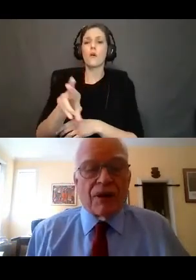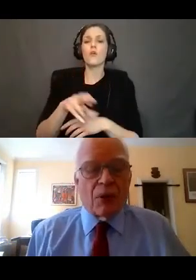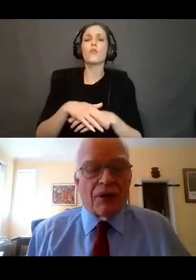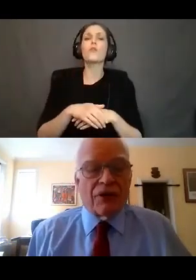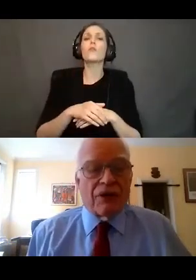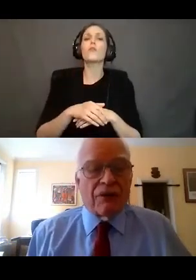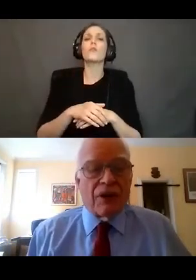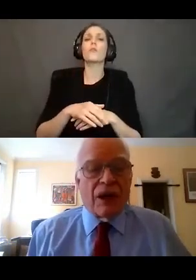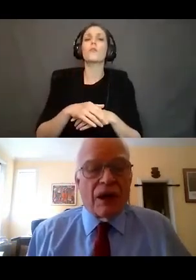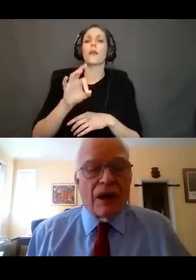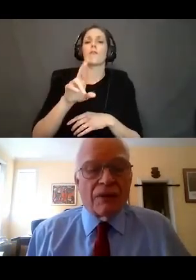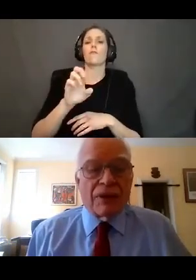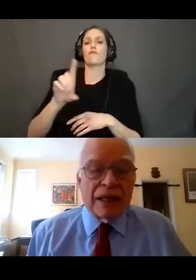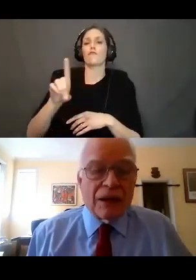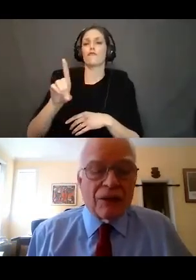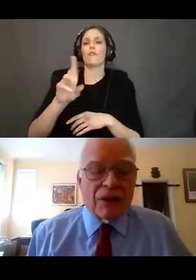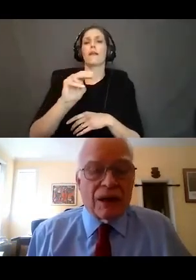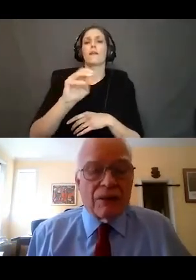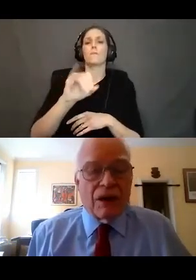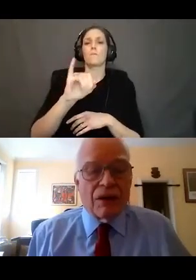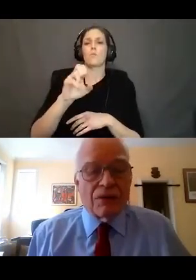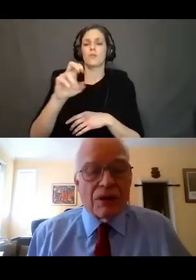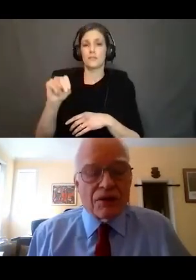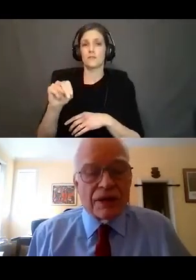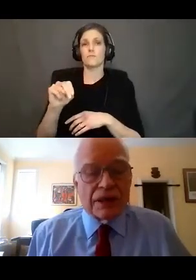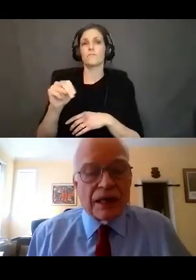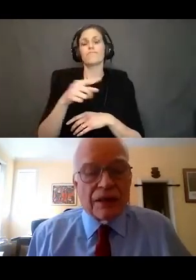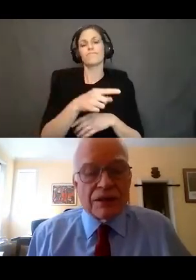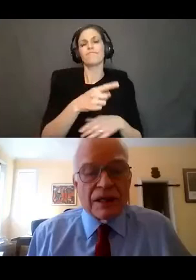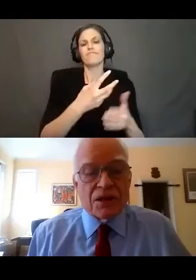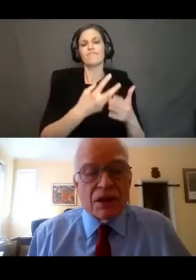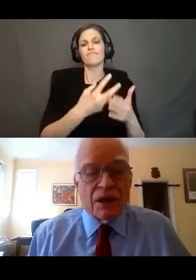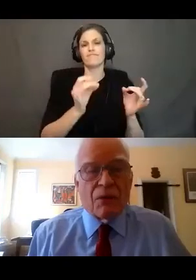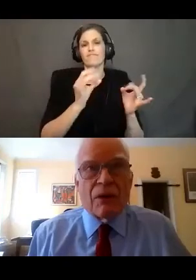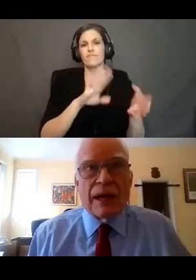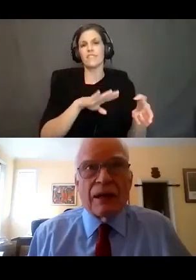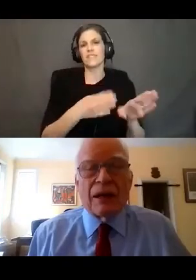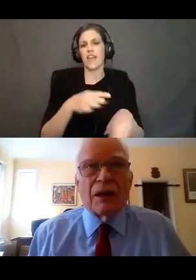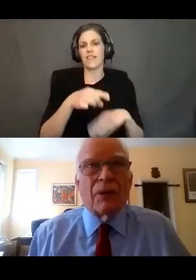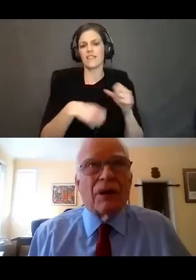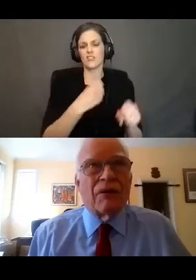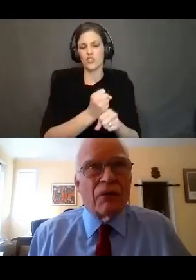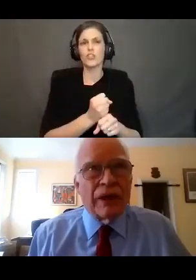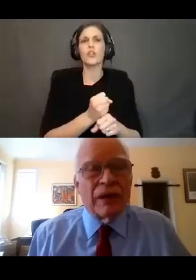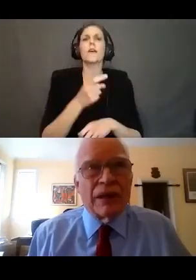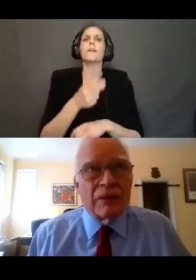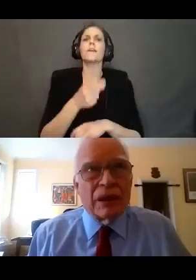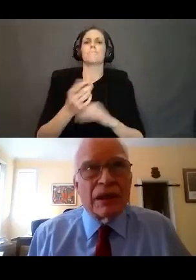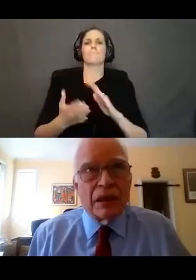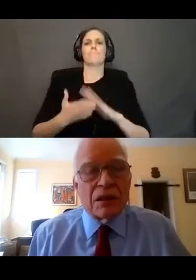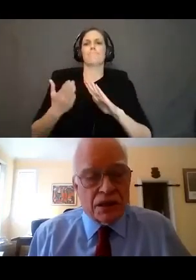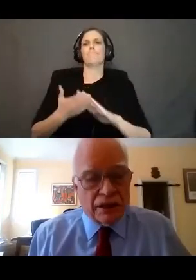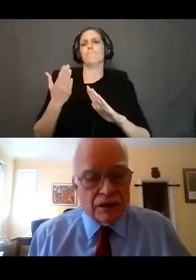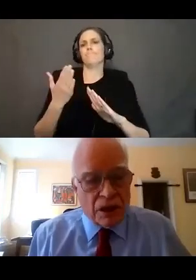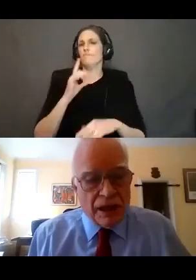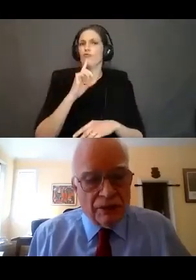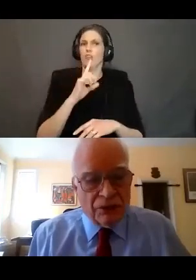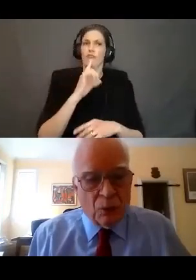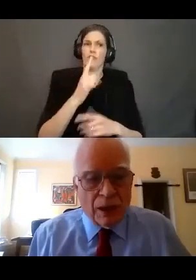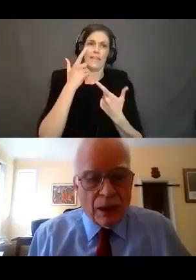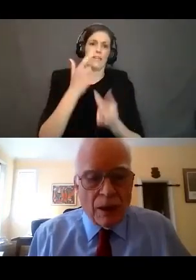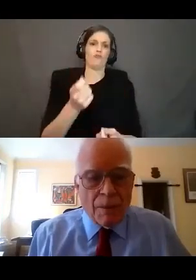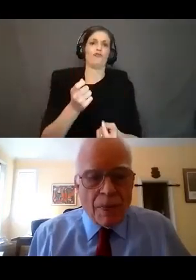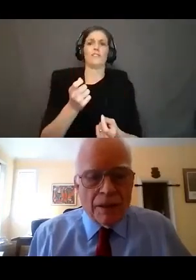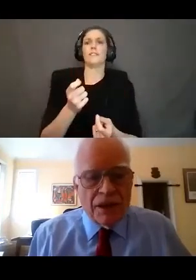and Fred Morrison, the late Carol Connor, who tragically died this last year, ran a number of really, really interesting